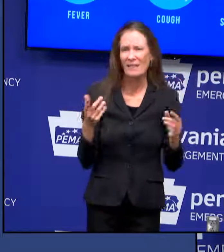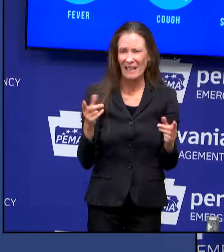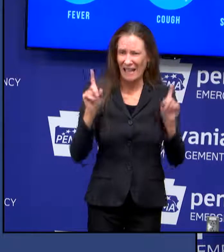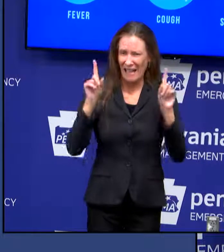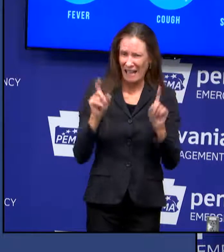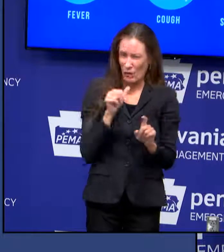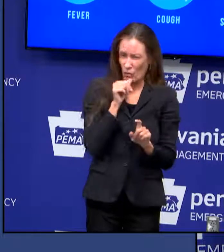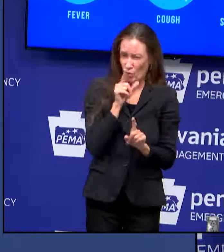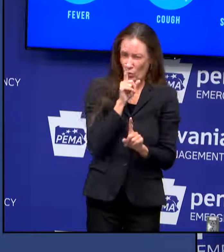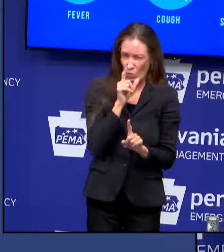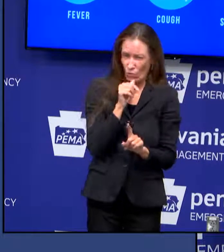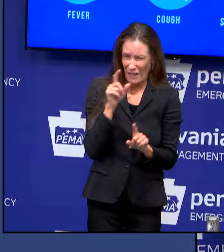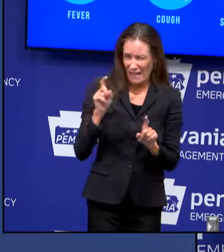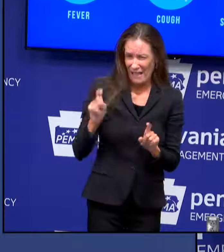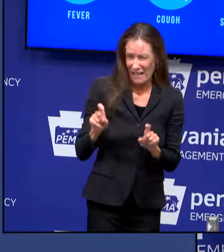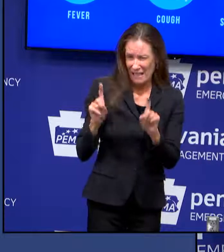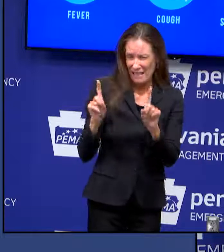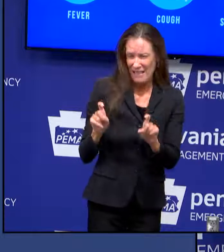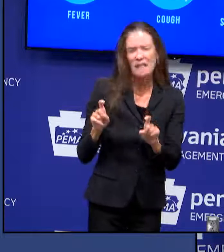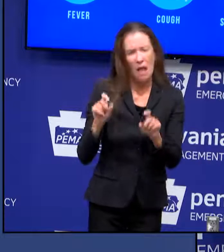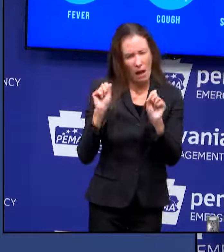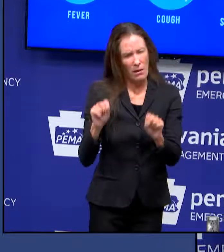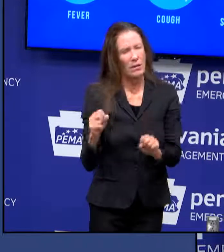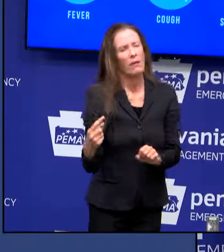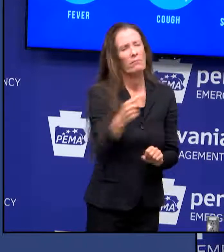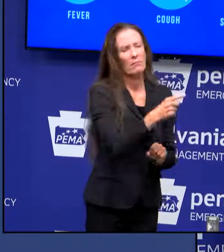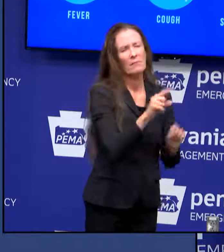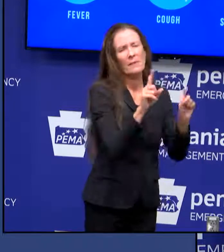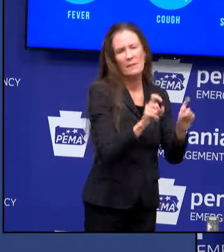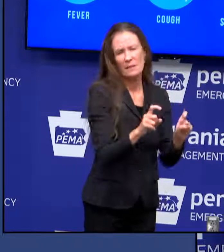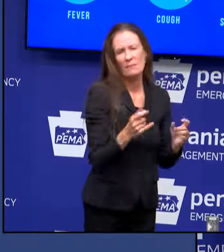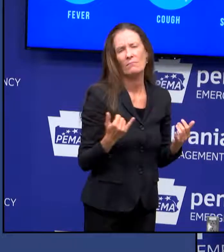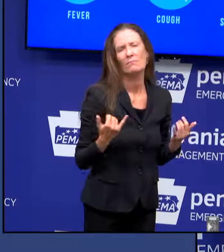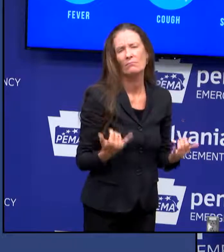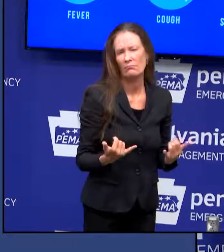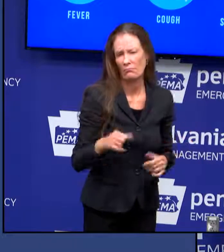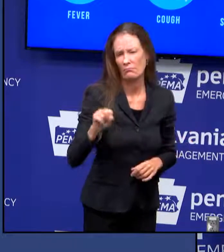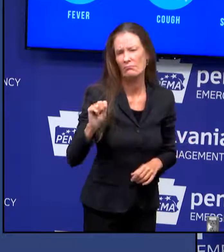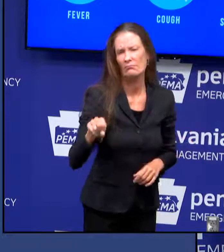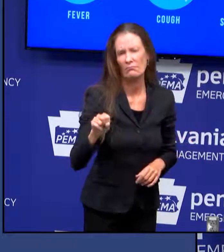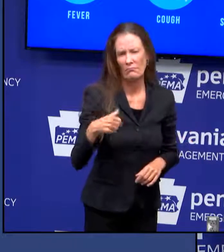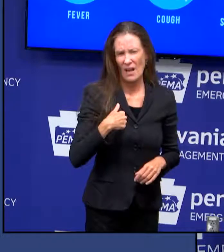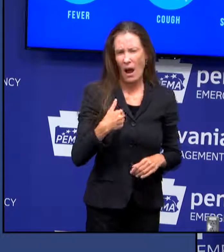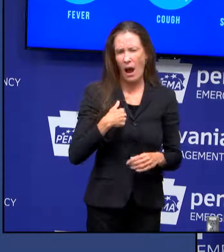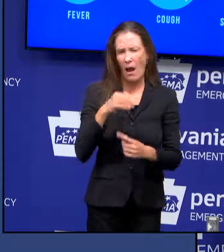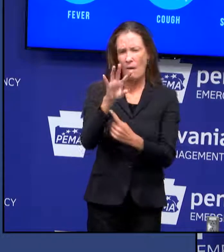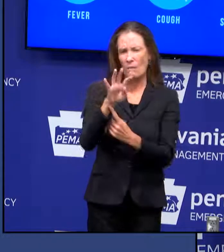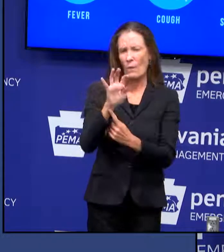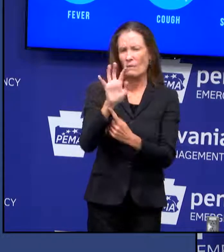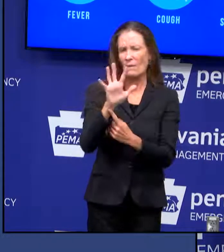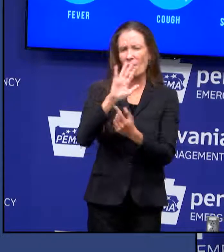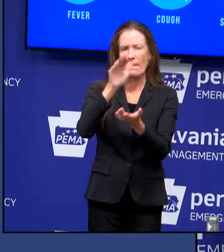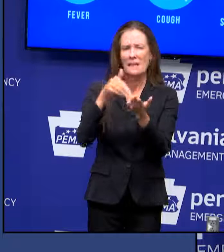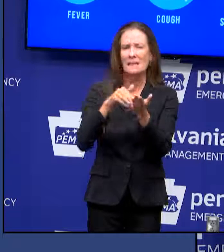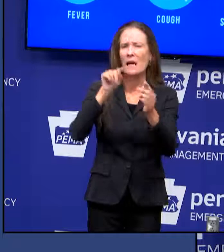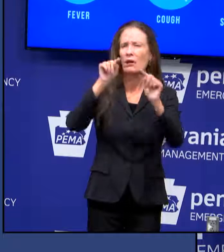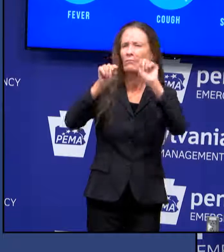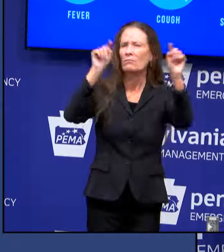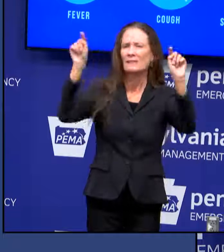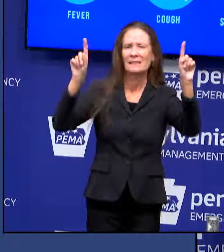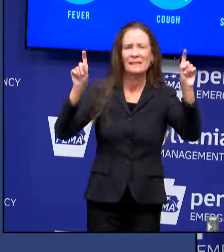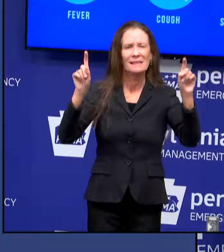test now. What we're concerned about, we have 400 and I think I said 45 testing sites. We want more.